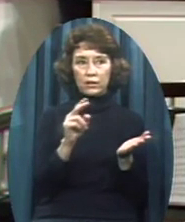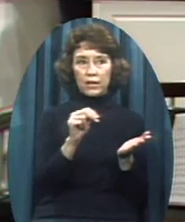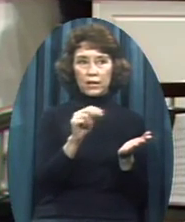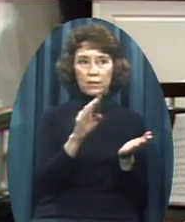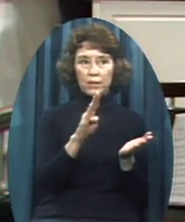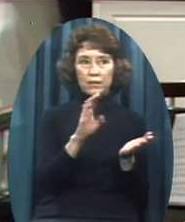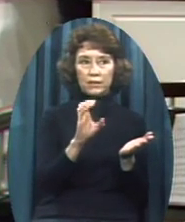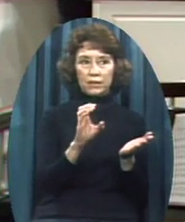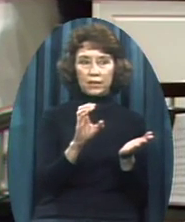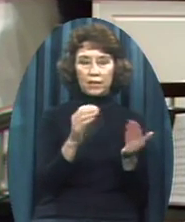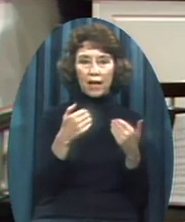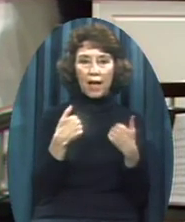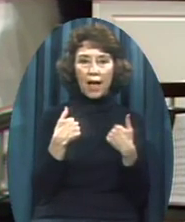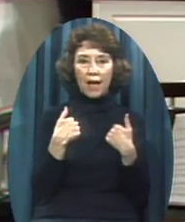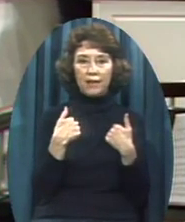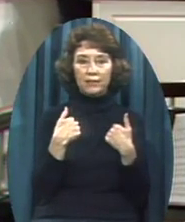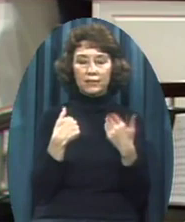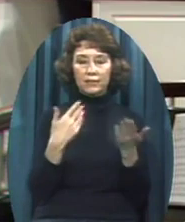him.